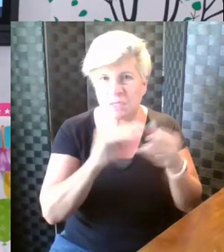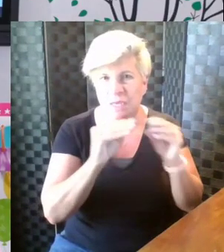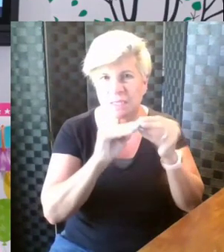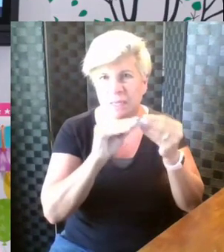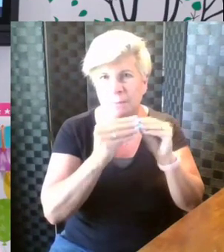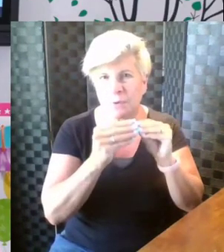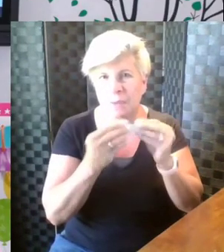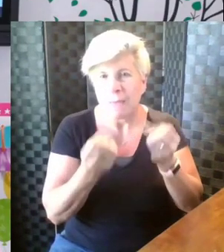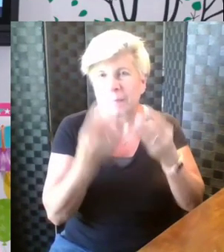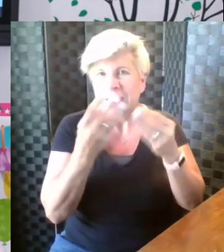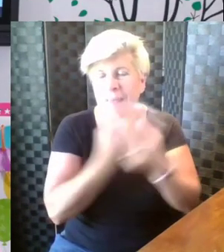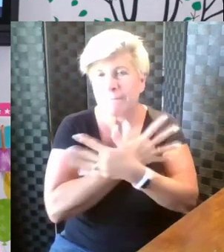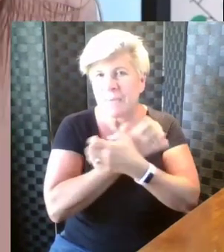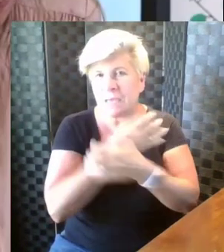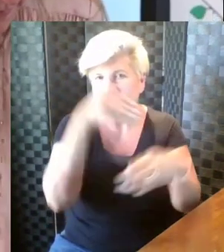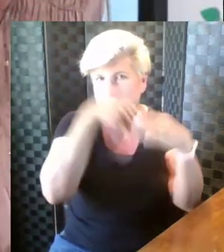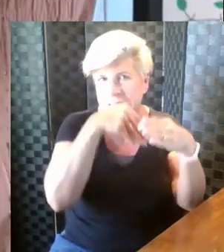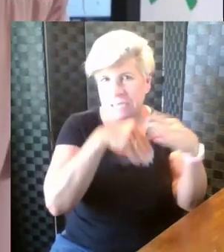that are inside.